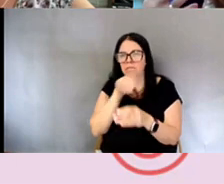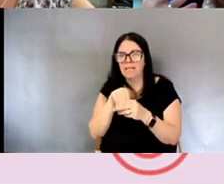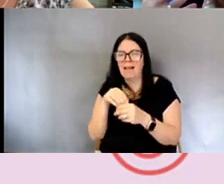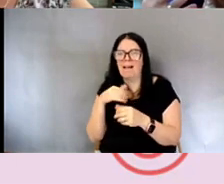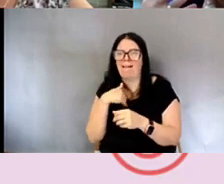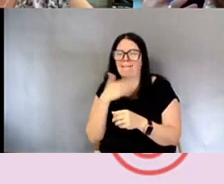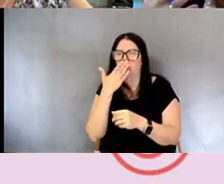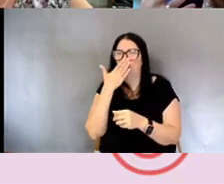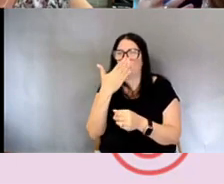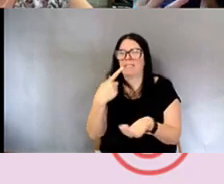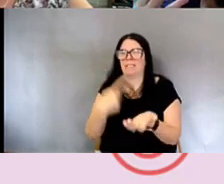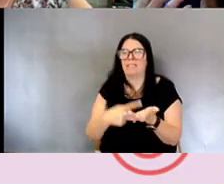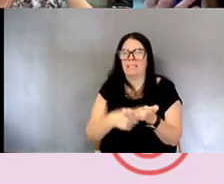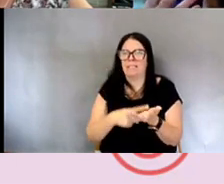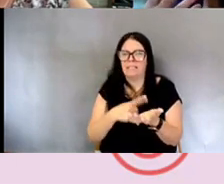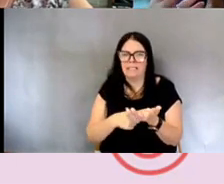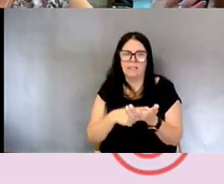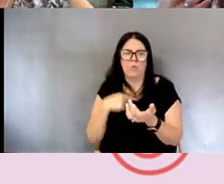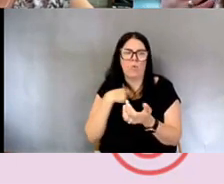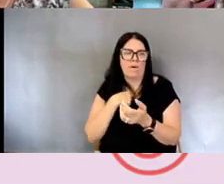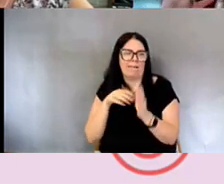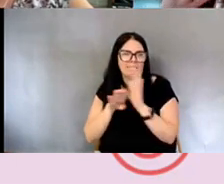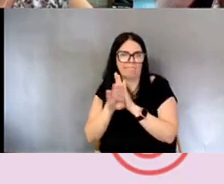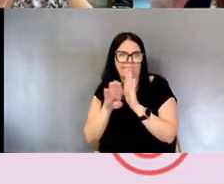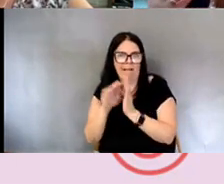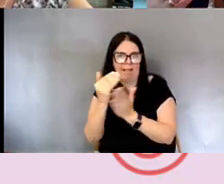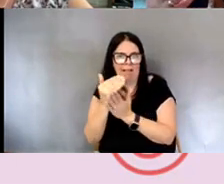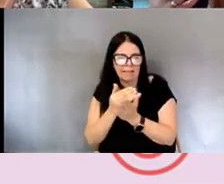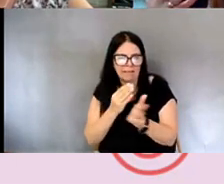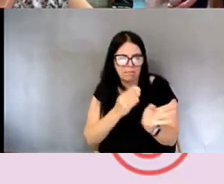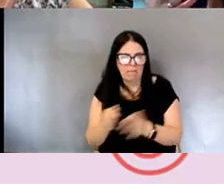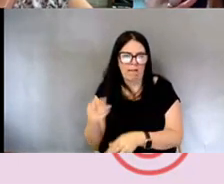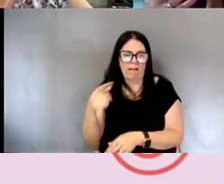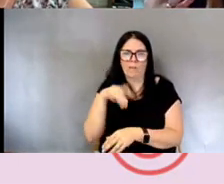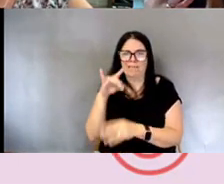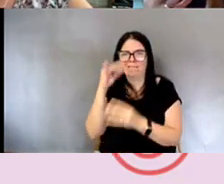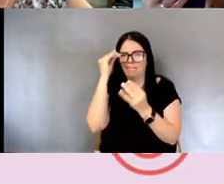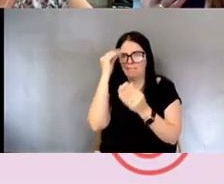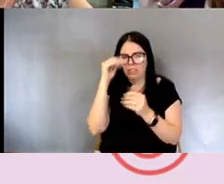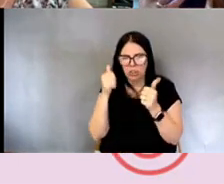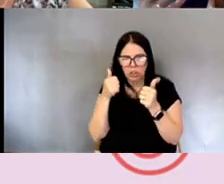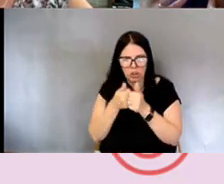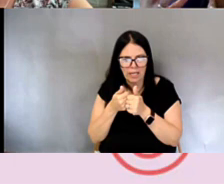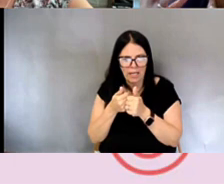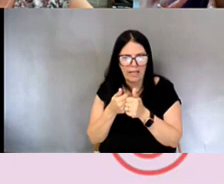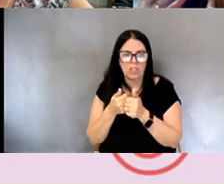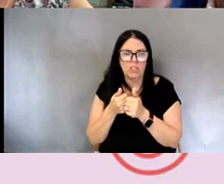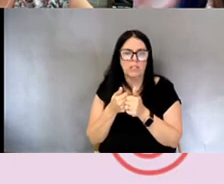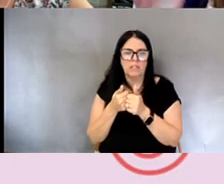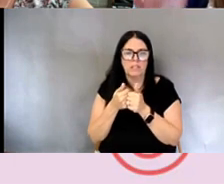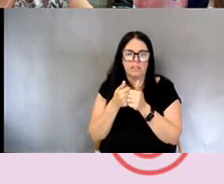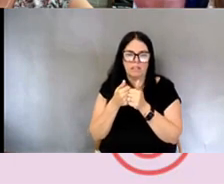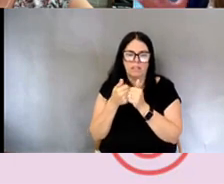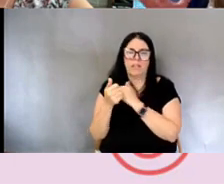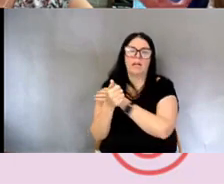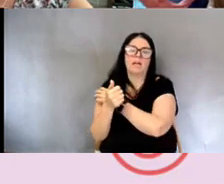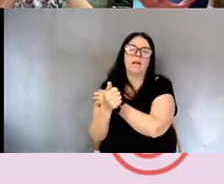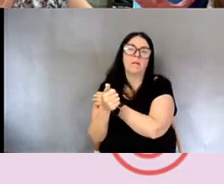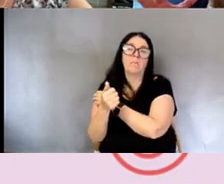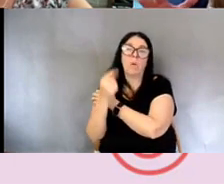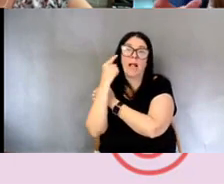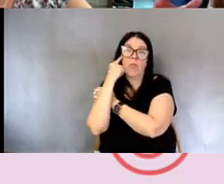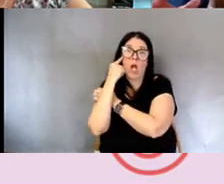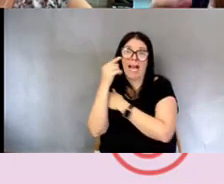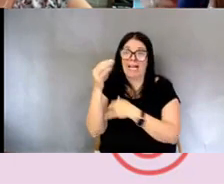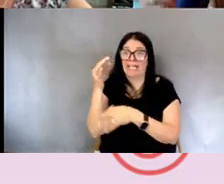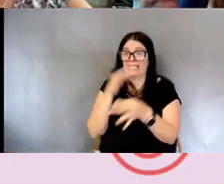generative discussions, created lesson plans, thought about challenges. But we thought, instead of putting it